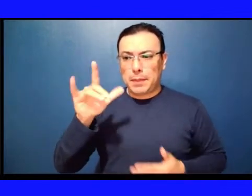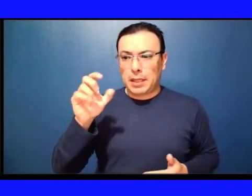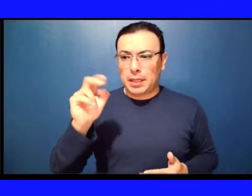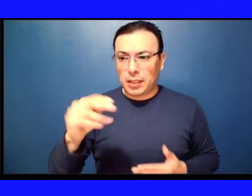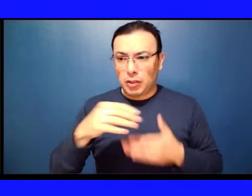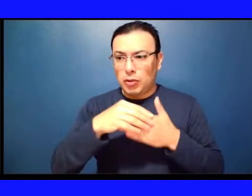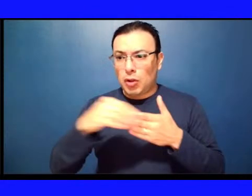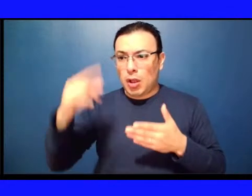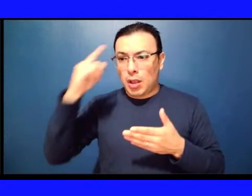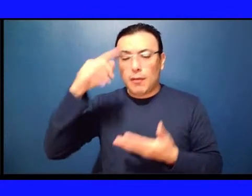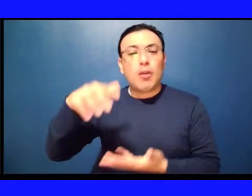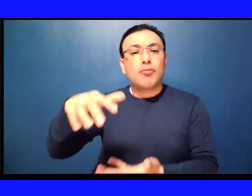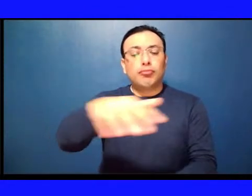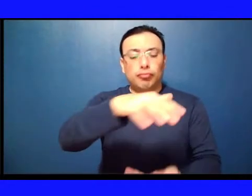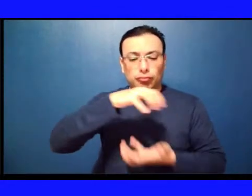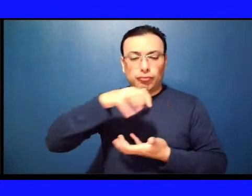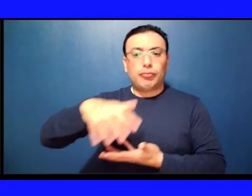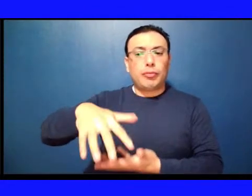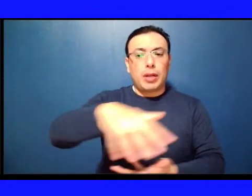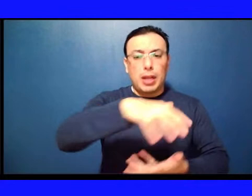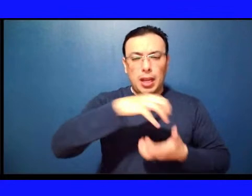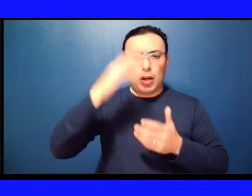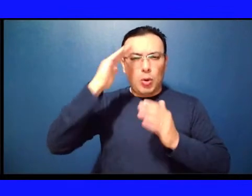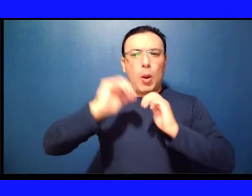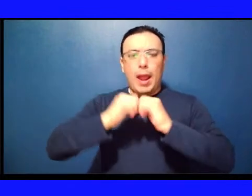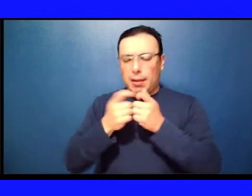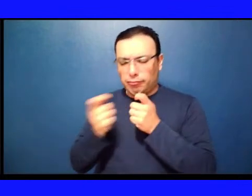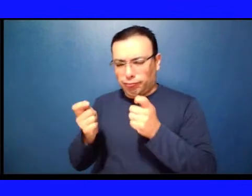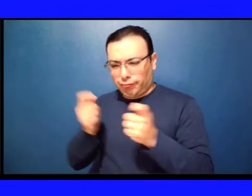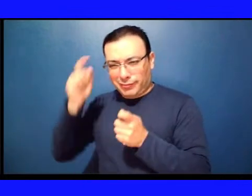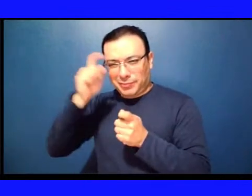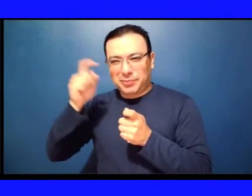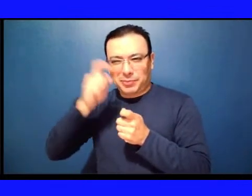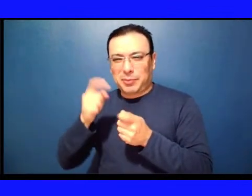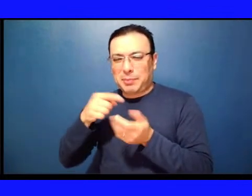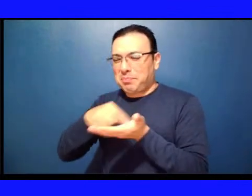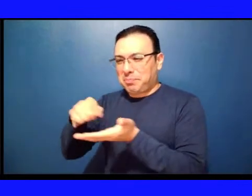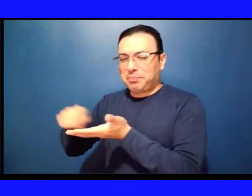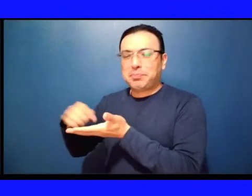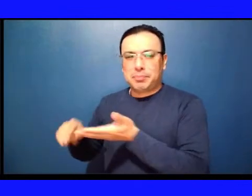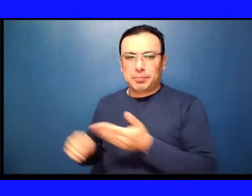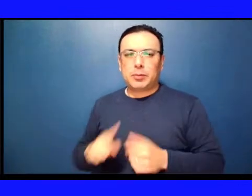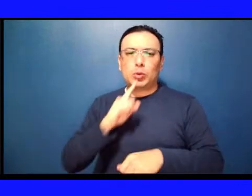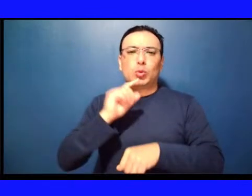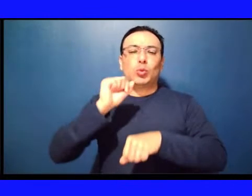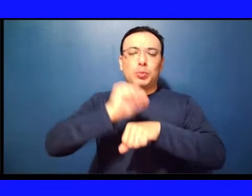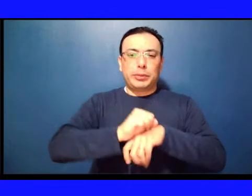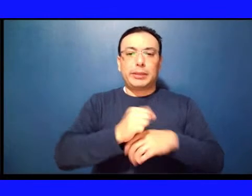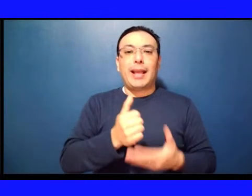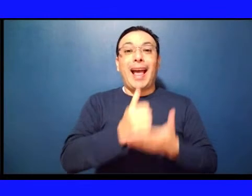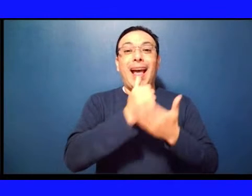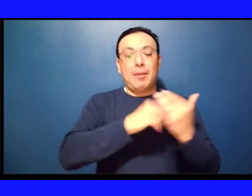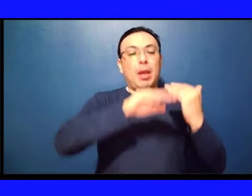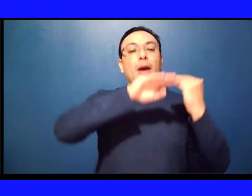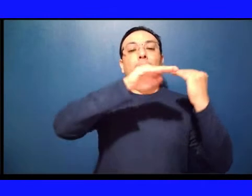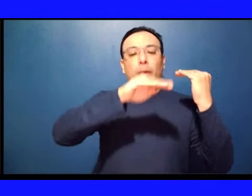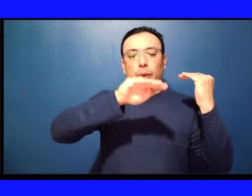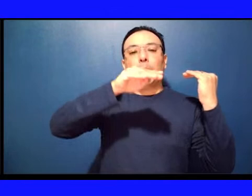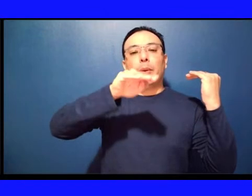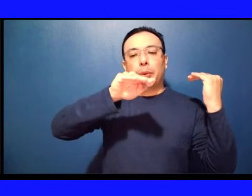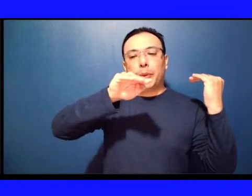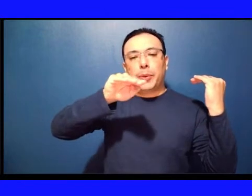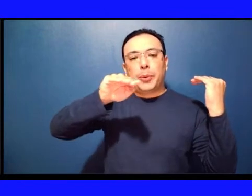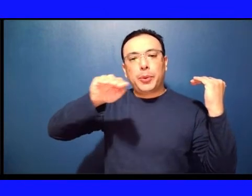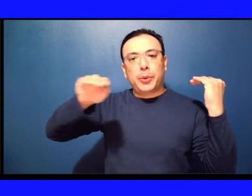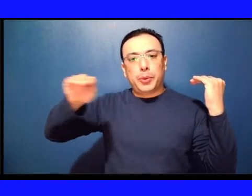mix index by over 30%. And then the true, pleasant surprise and amazing thing to build upon is getting to over 70%